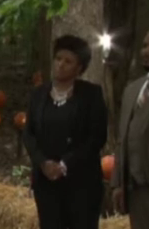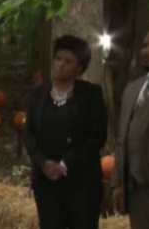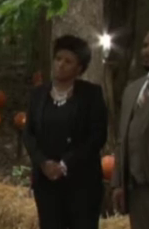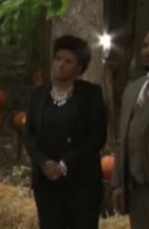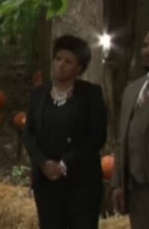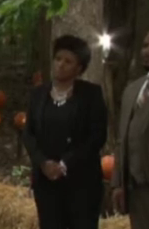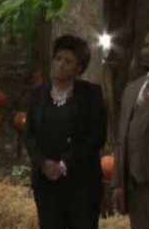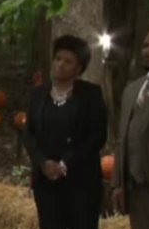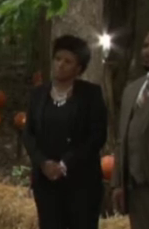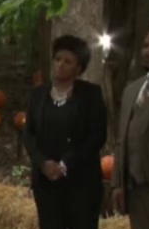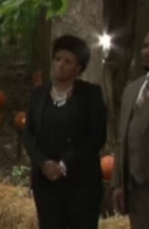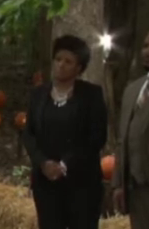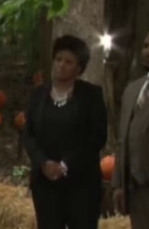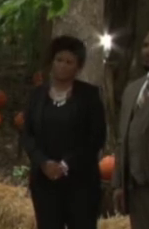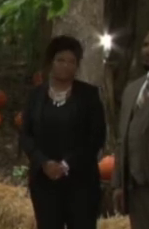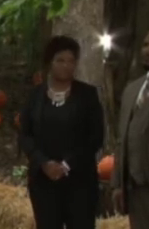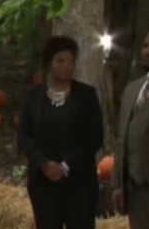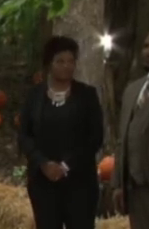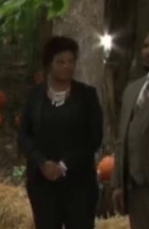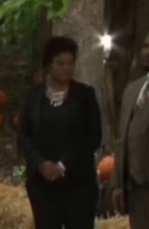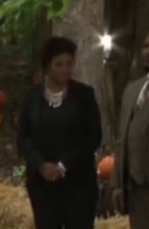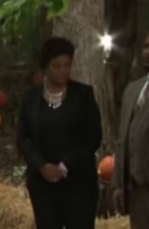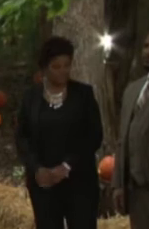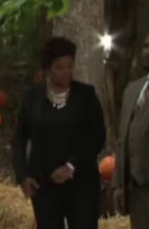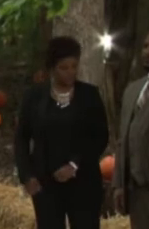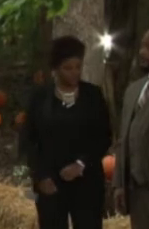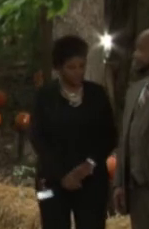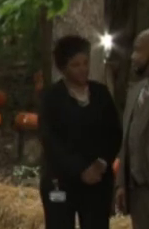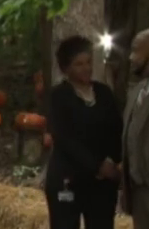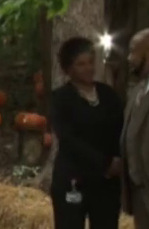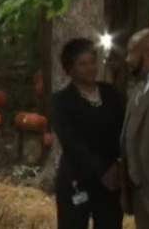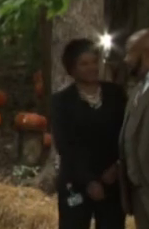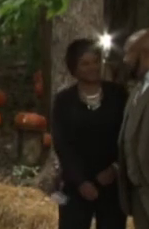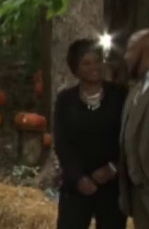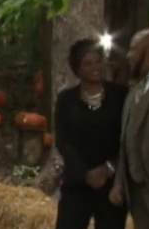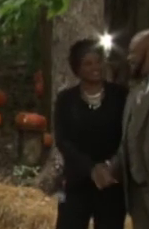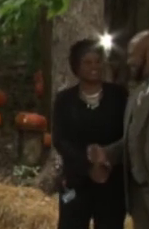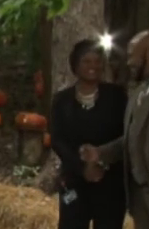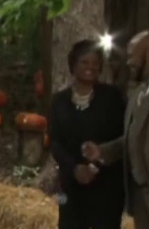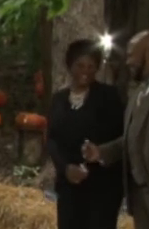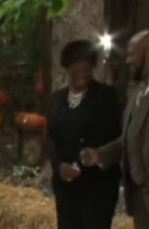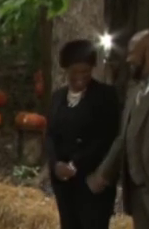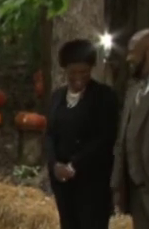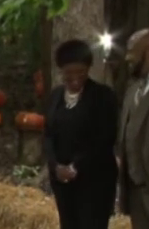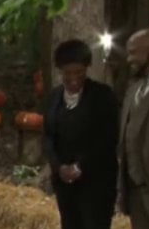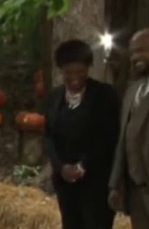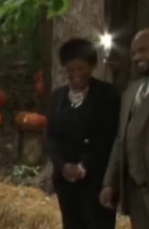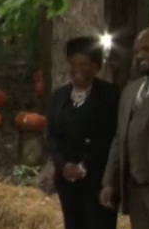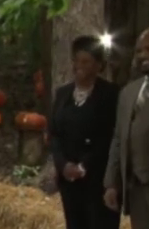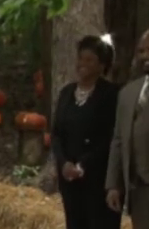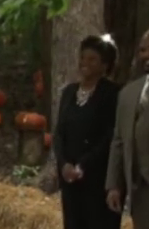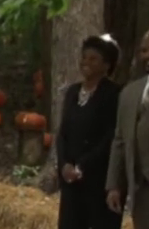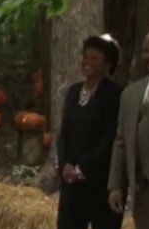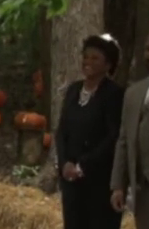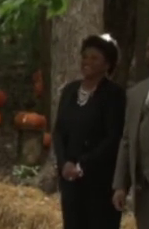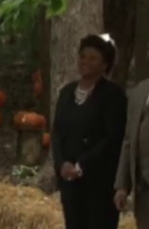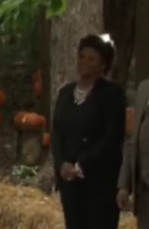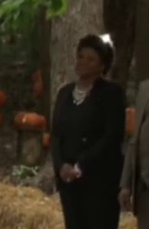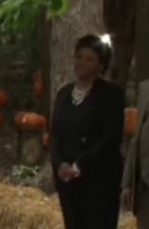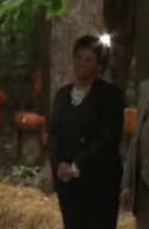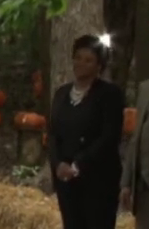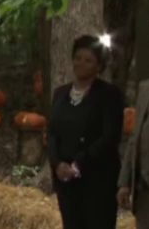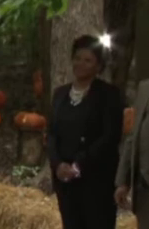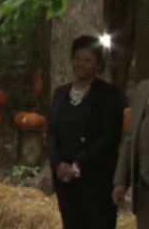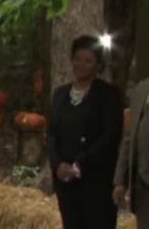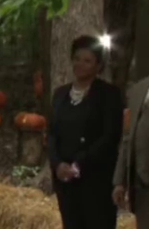That provides an opportunity for us to lift up an individual who has been doing really incredible